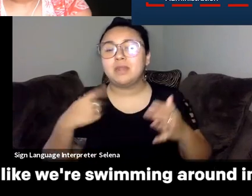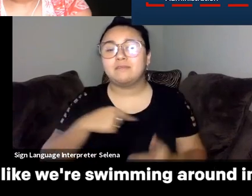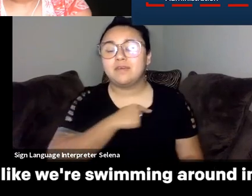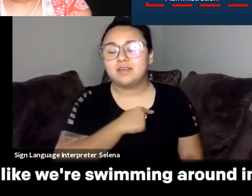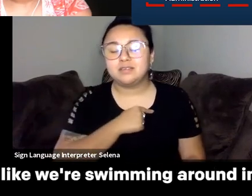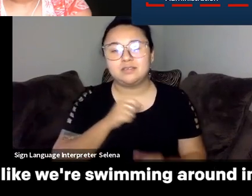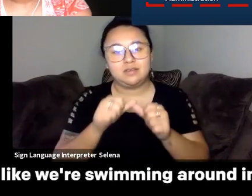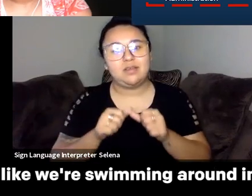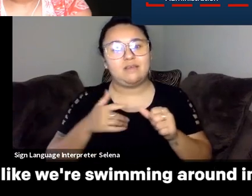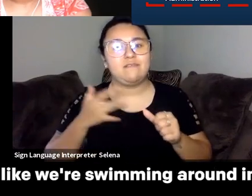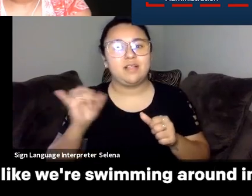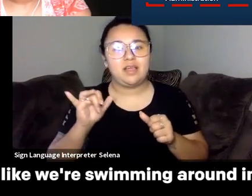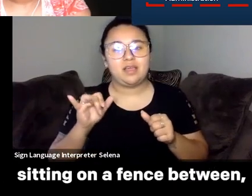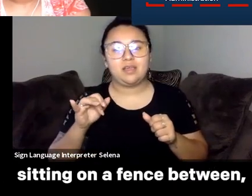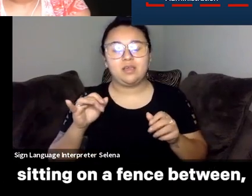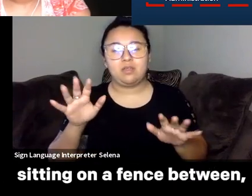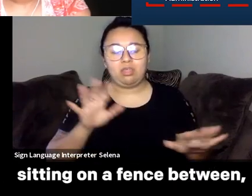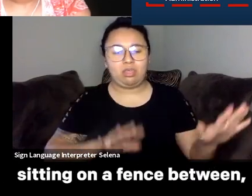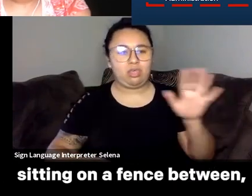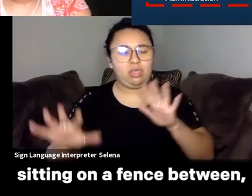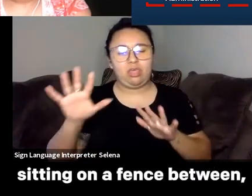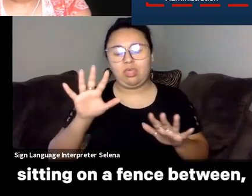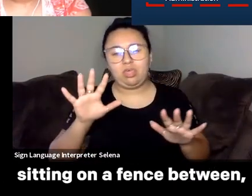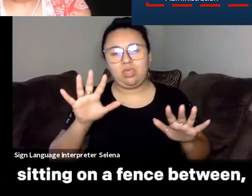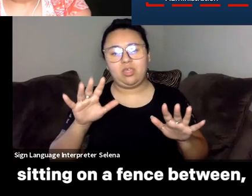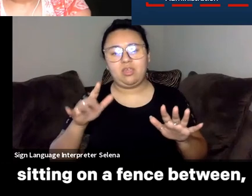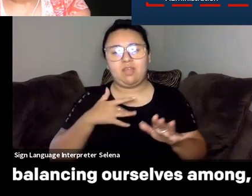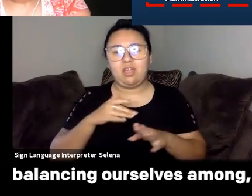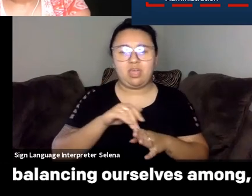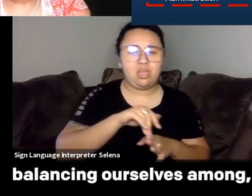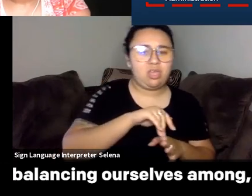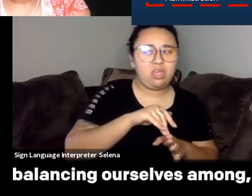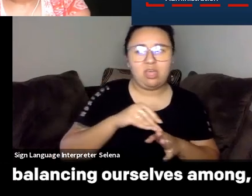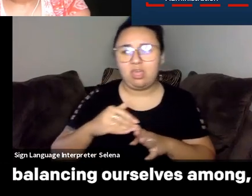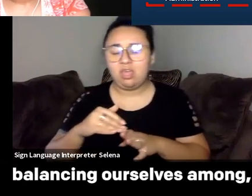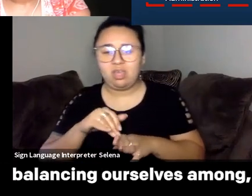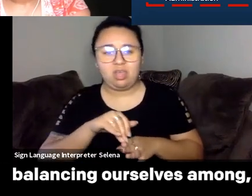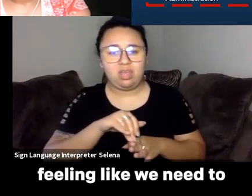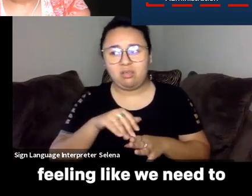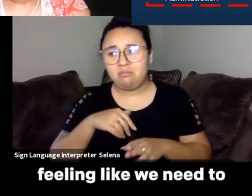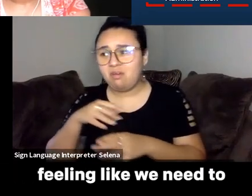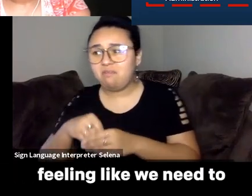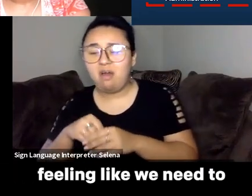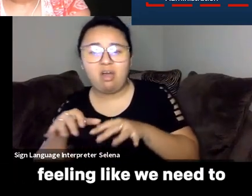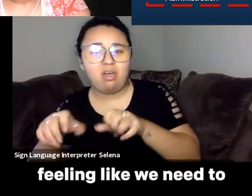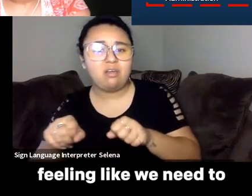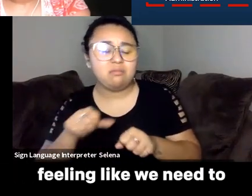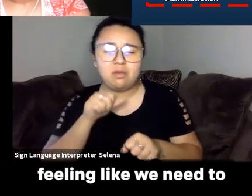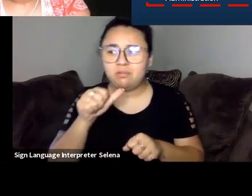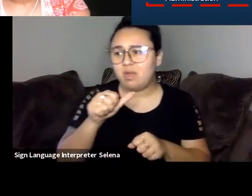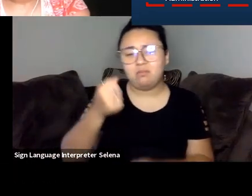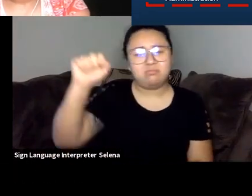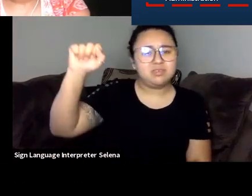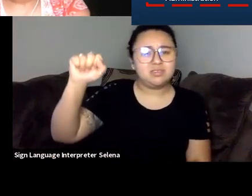feeling like we're swimming around in, sitting on a fence between, balancing ourselves among, feeling like we need